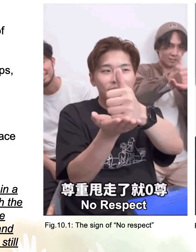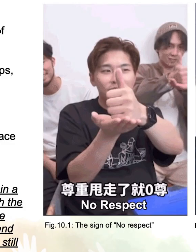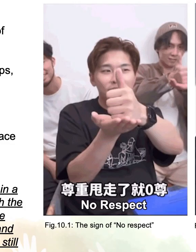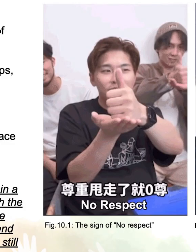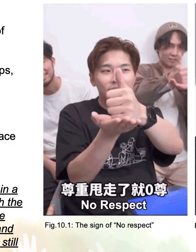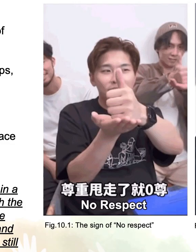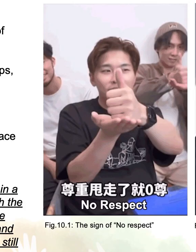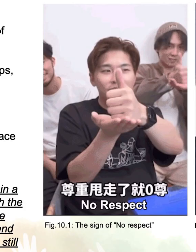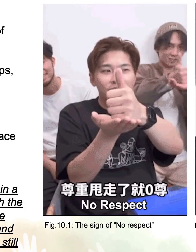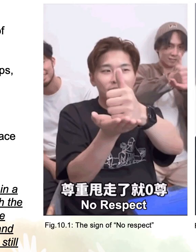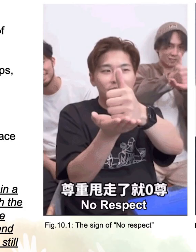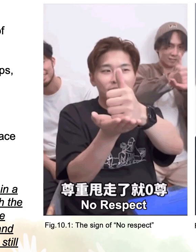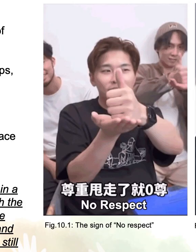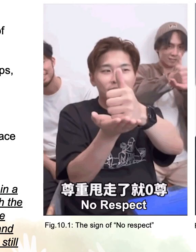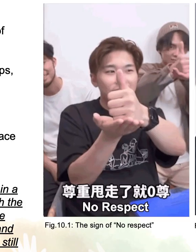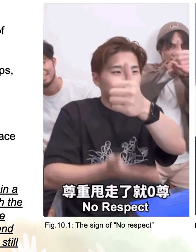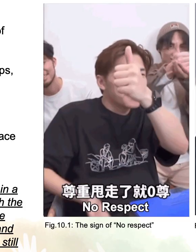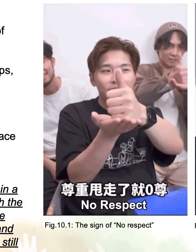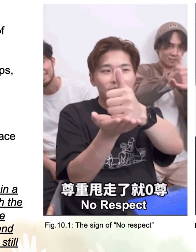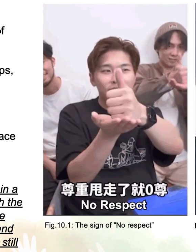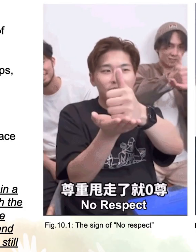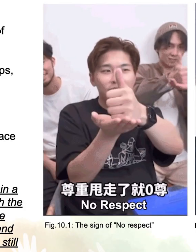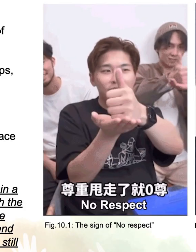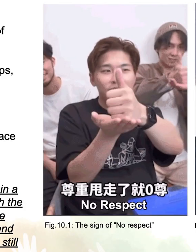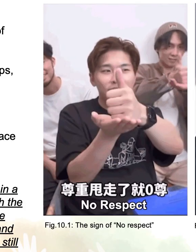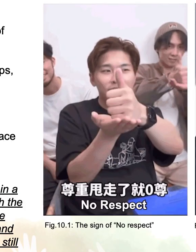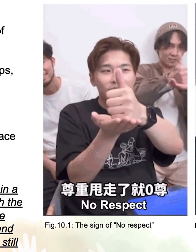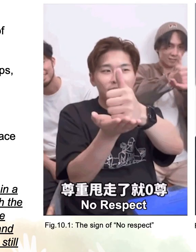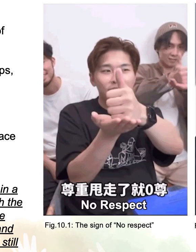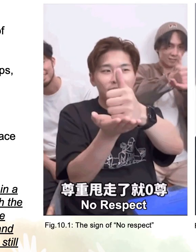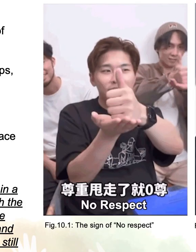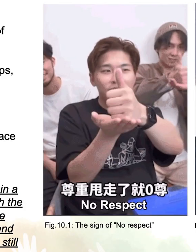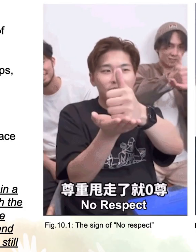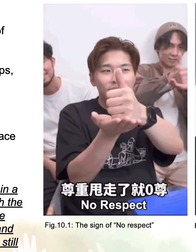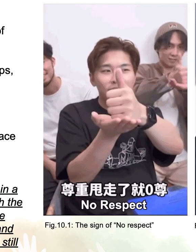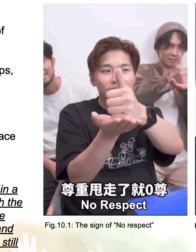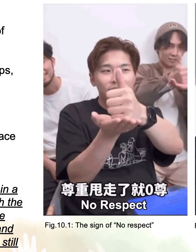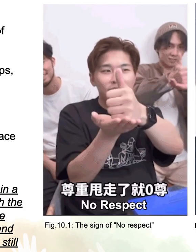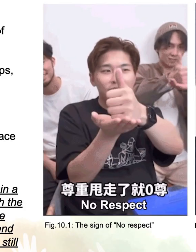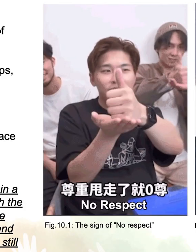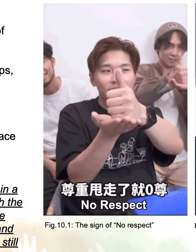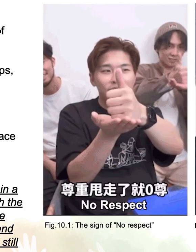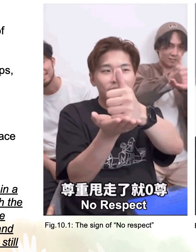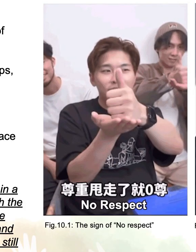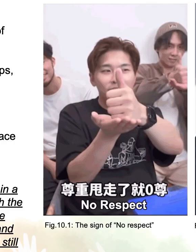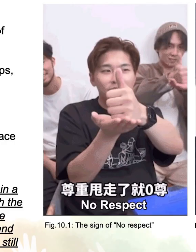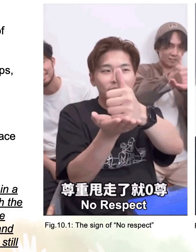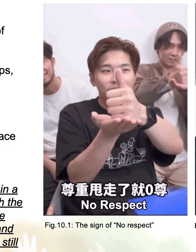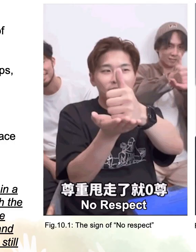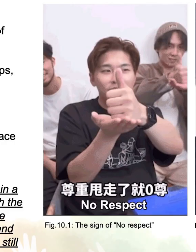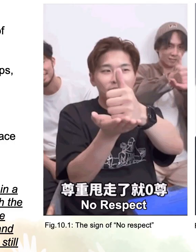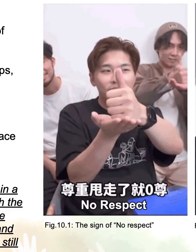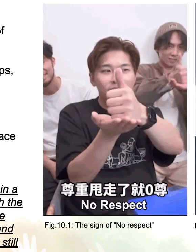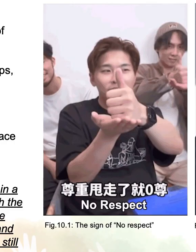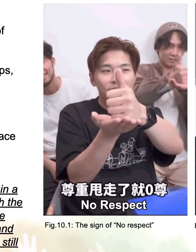used special metaphors, the left hand representing status and the right hand withdrawing support.